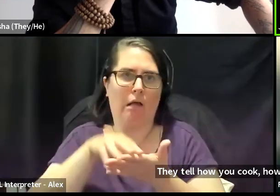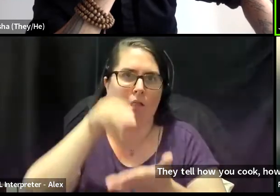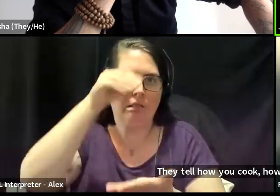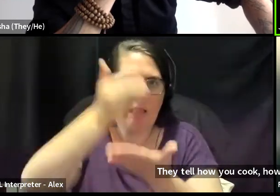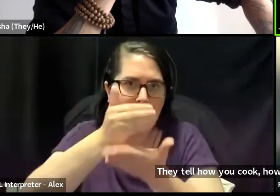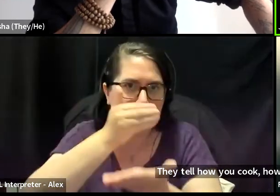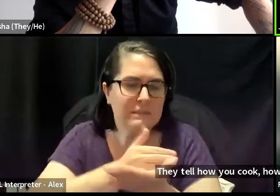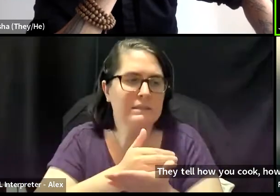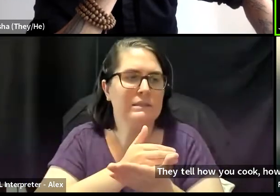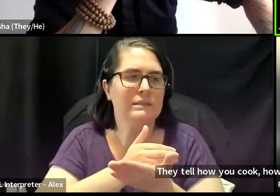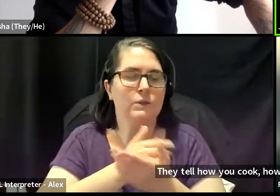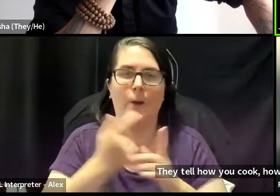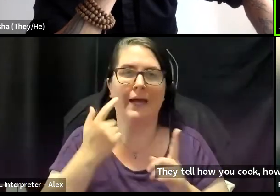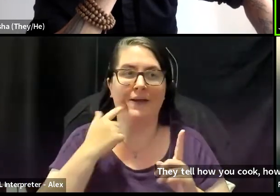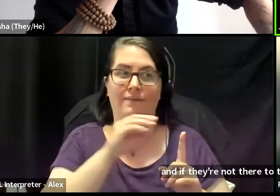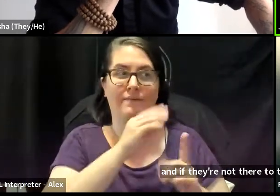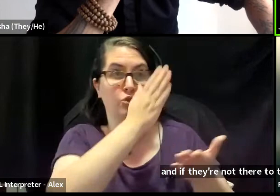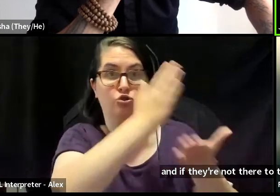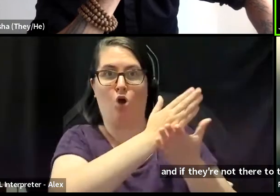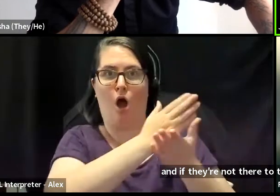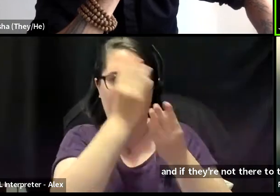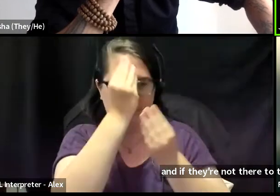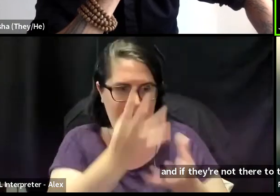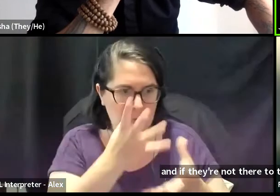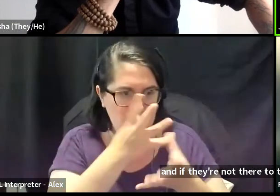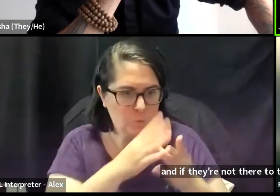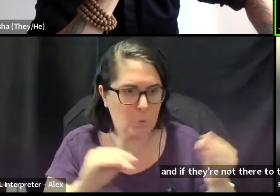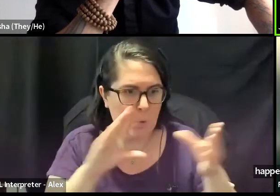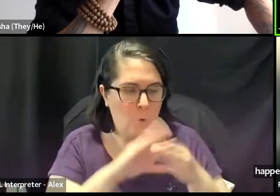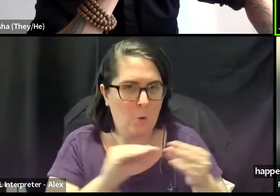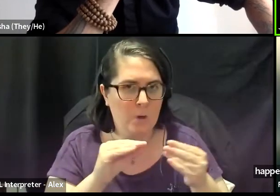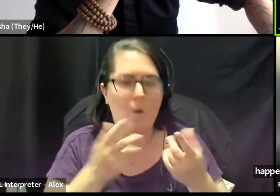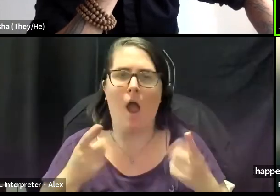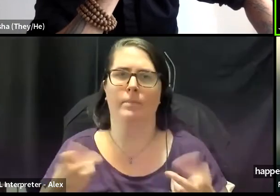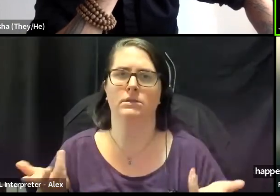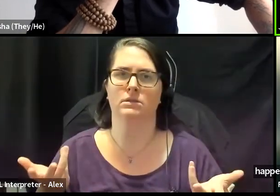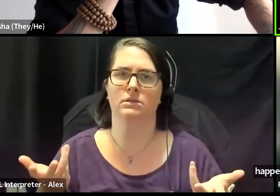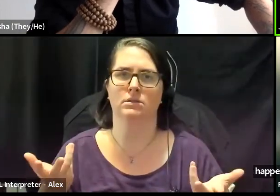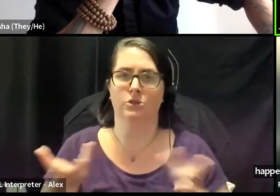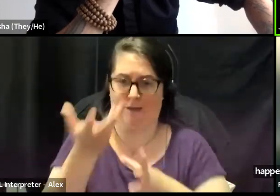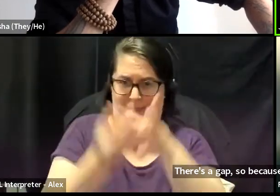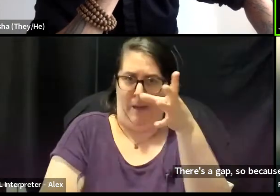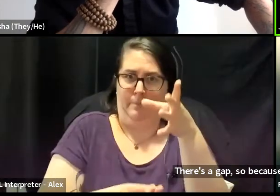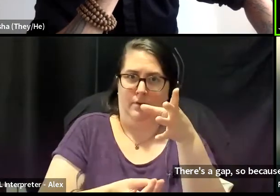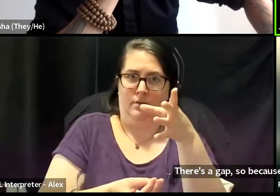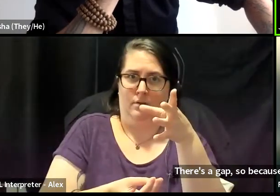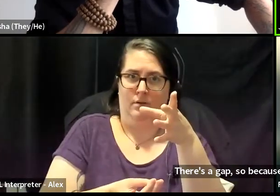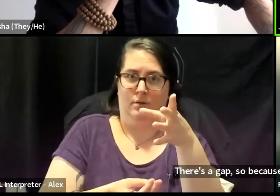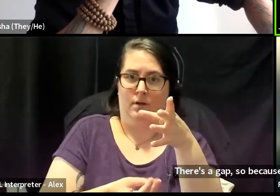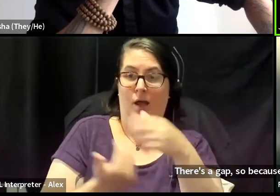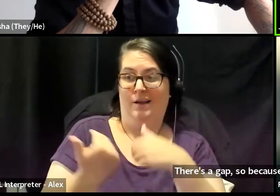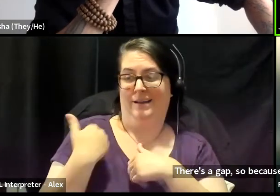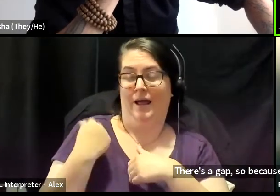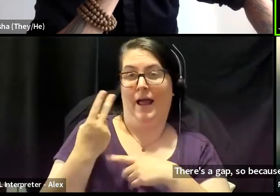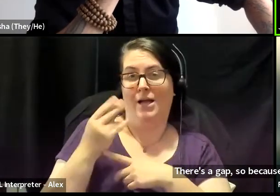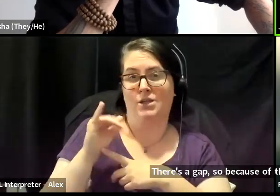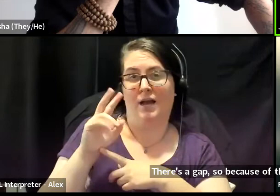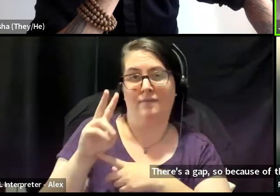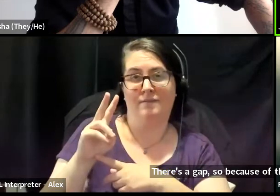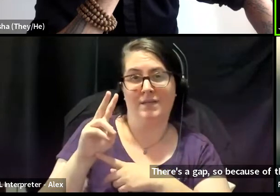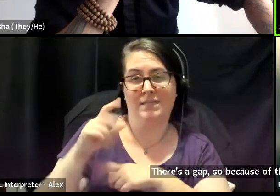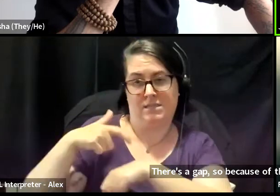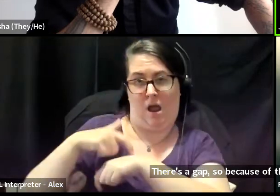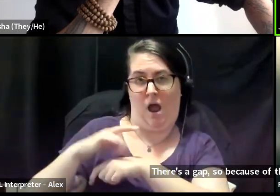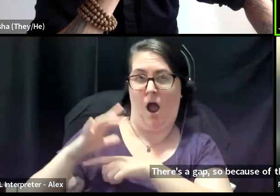stories, then what happens? There's a gap. So because there were so many people we lost during the